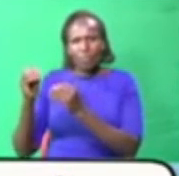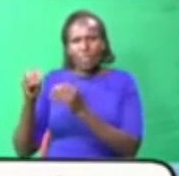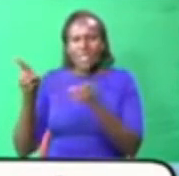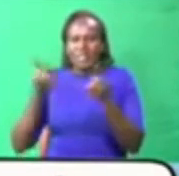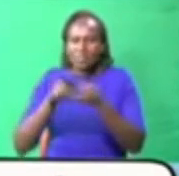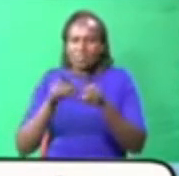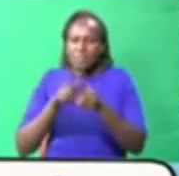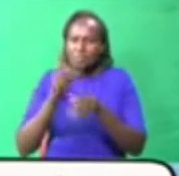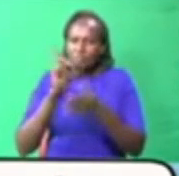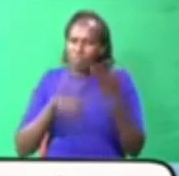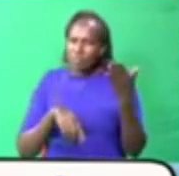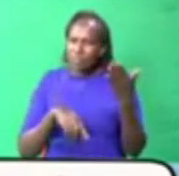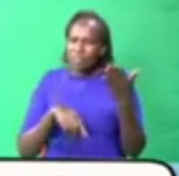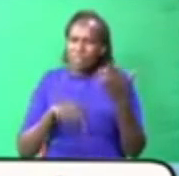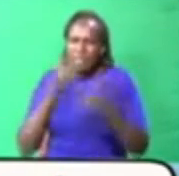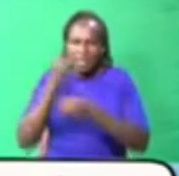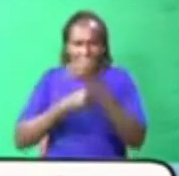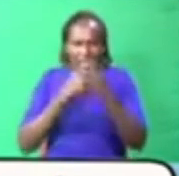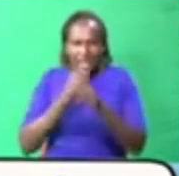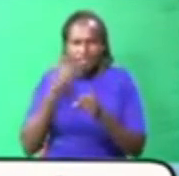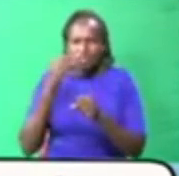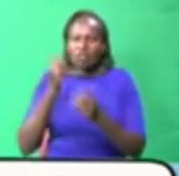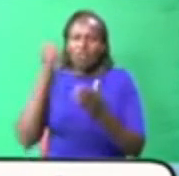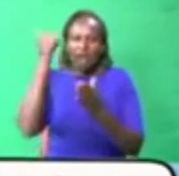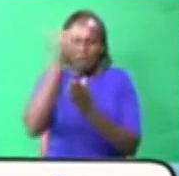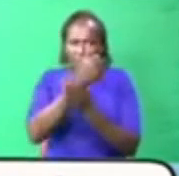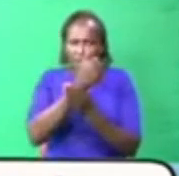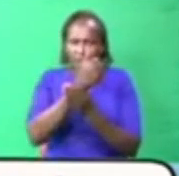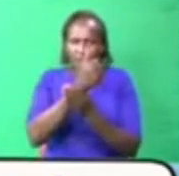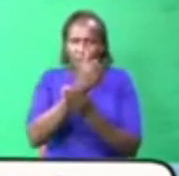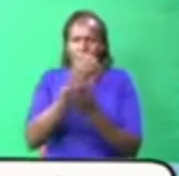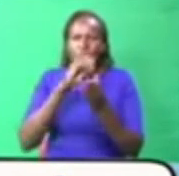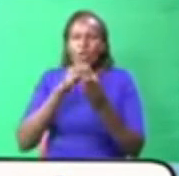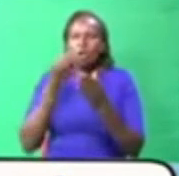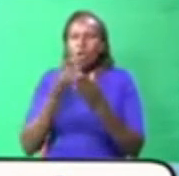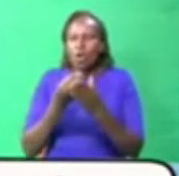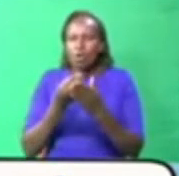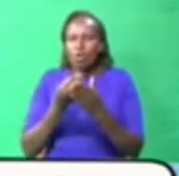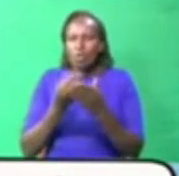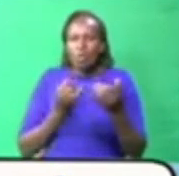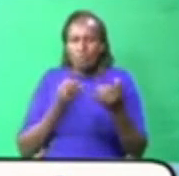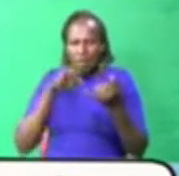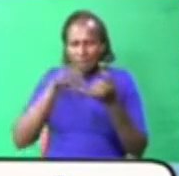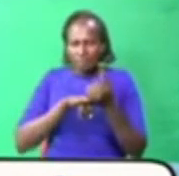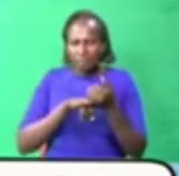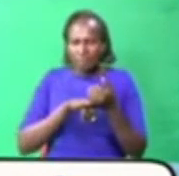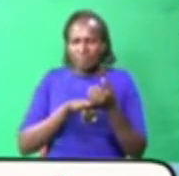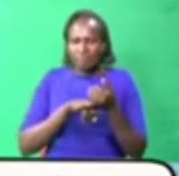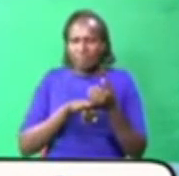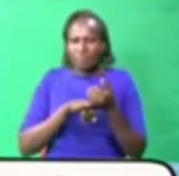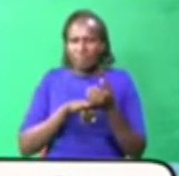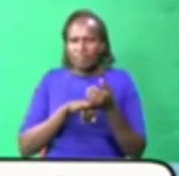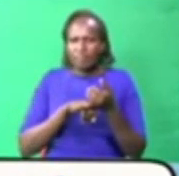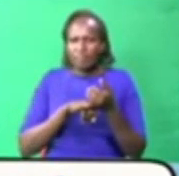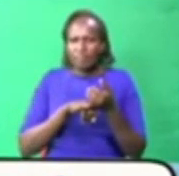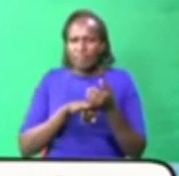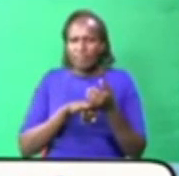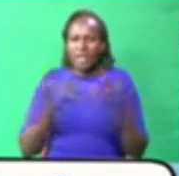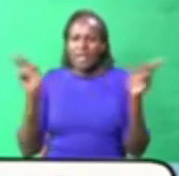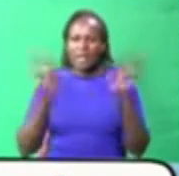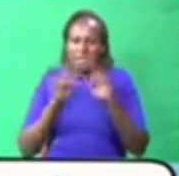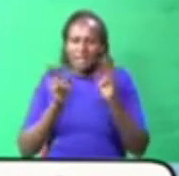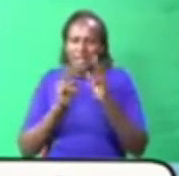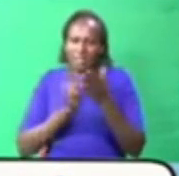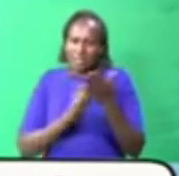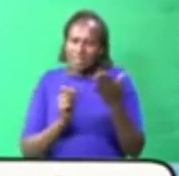that the ears of Abraham and the ears of the wife, they had already taken them off.